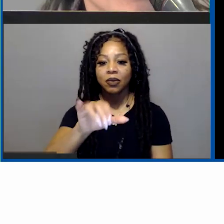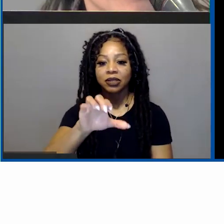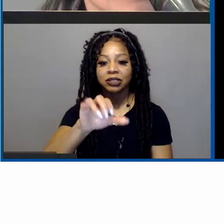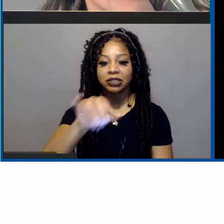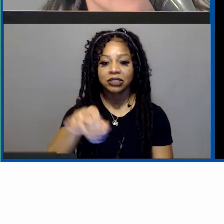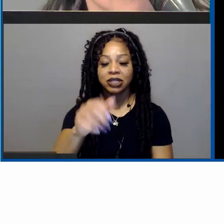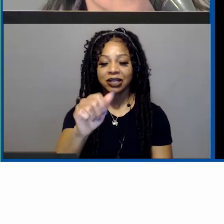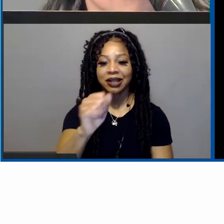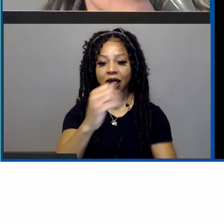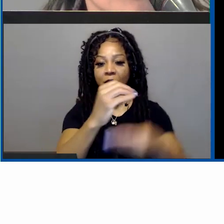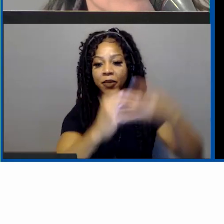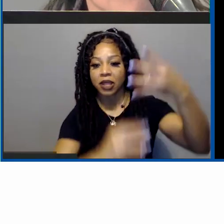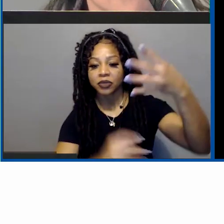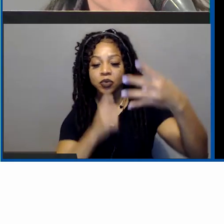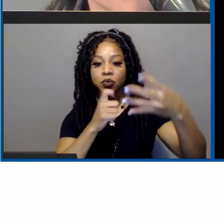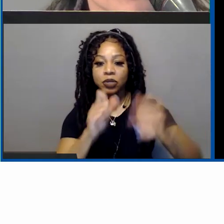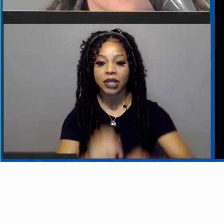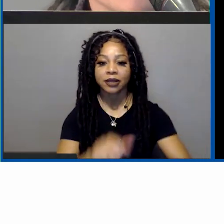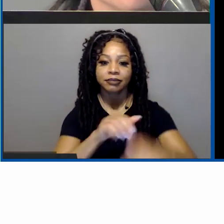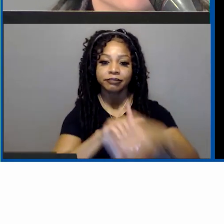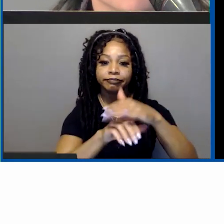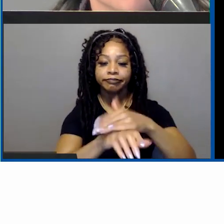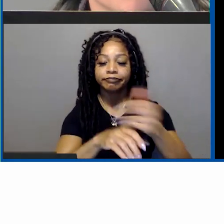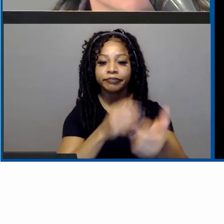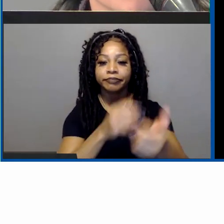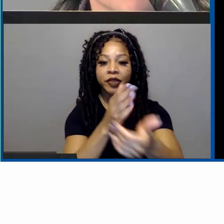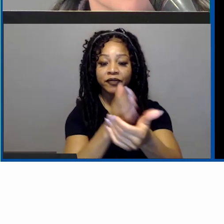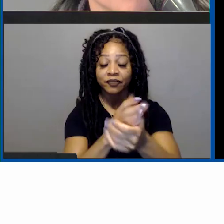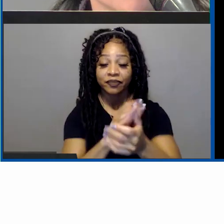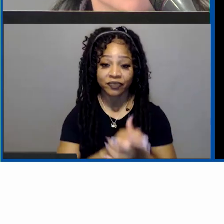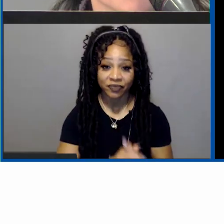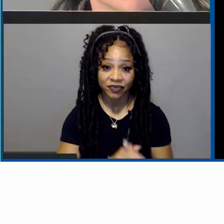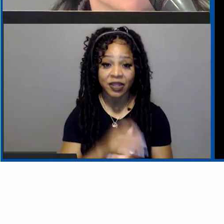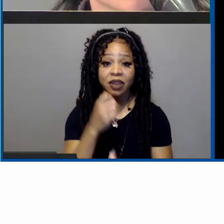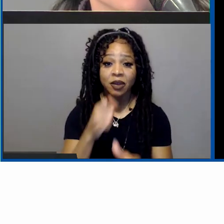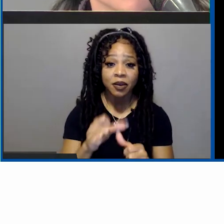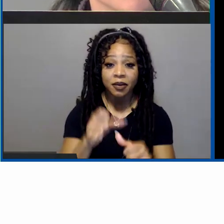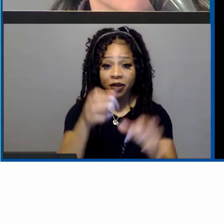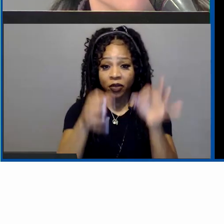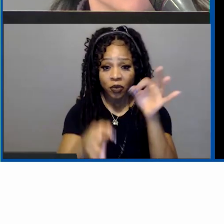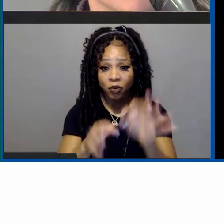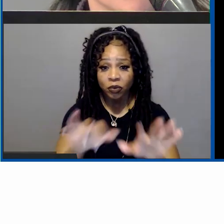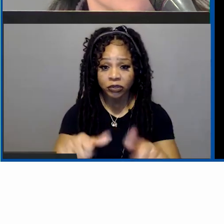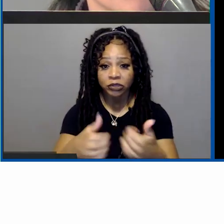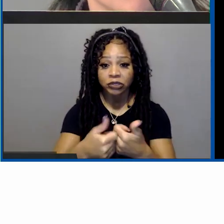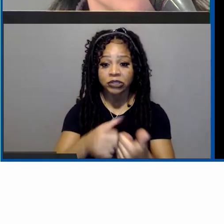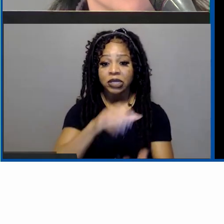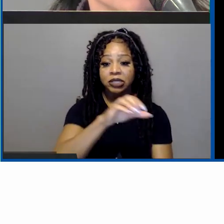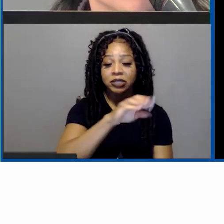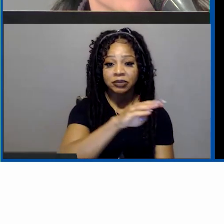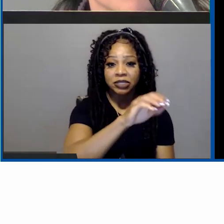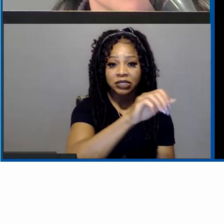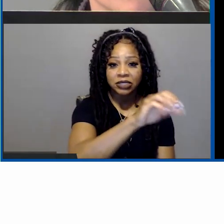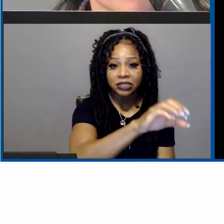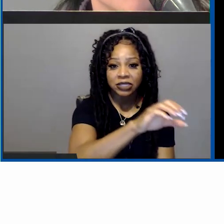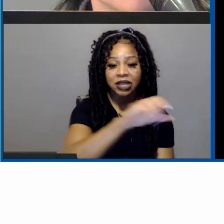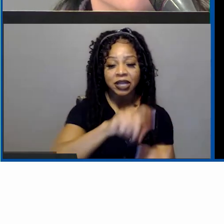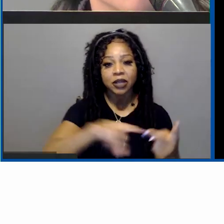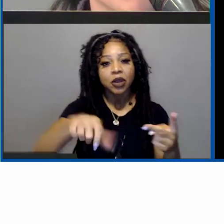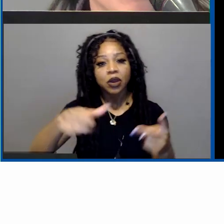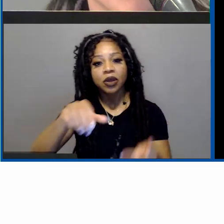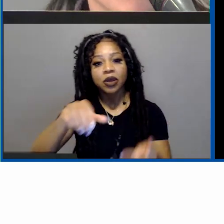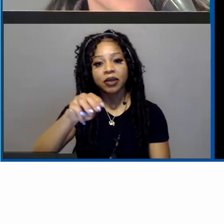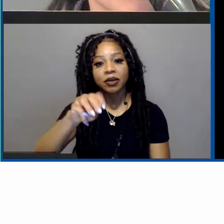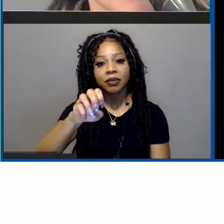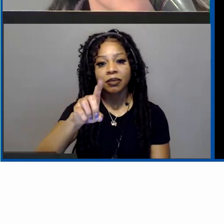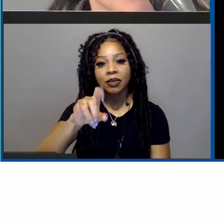have access to those records. This is where I said there was a court challenge. CBC and other media outlets are seeking